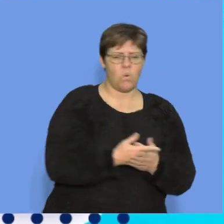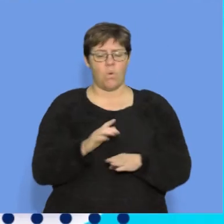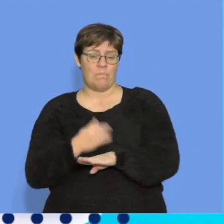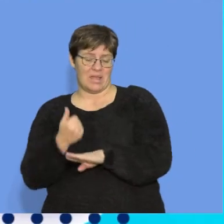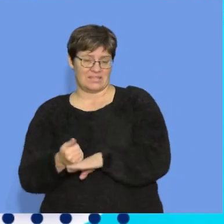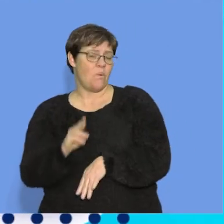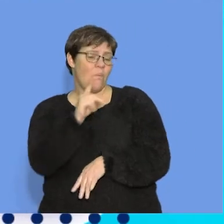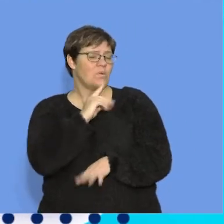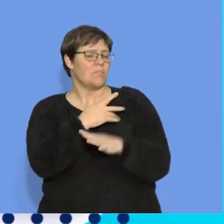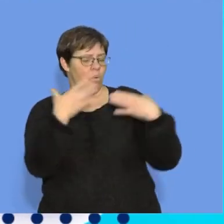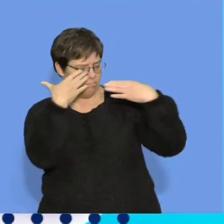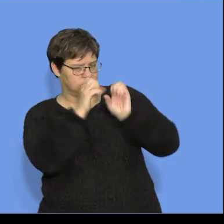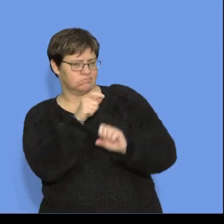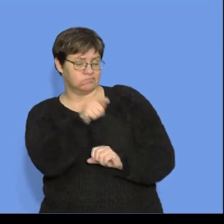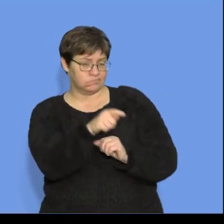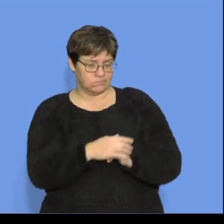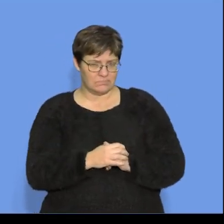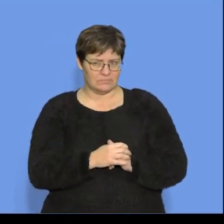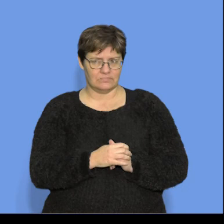that we will look at most often.